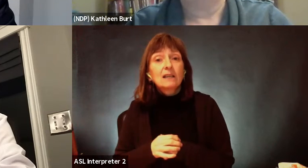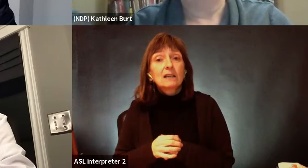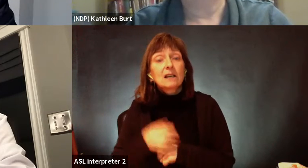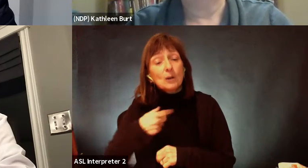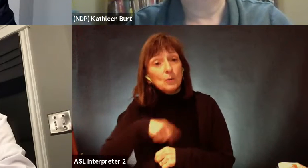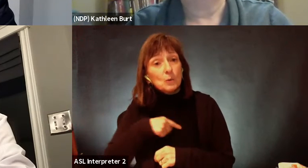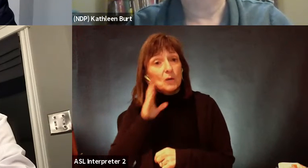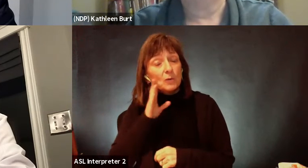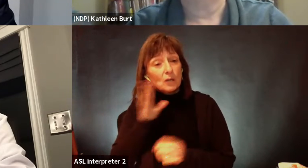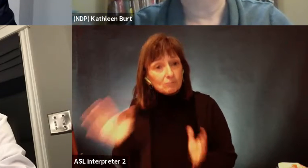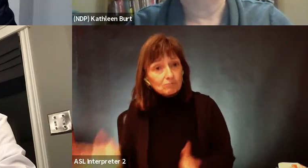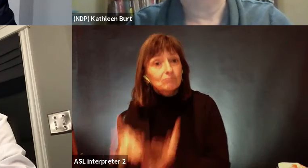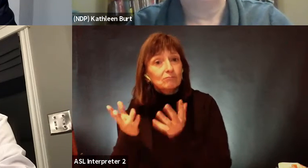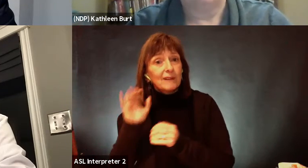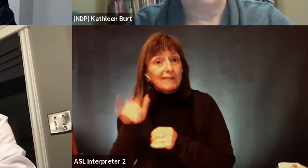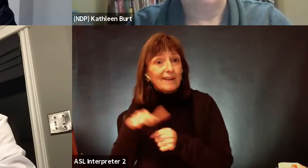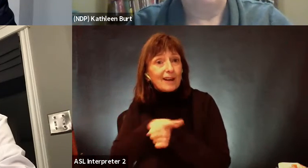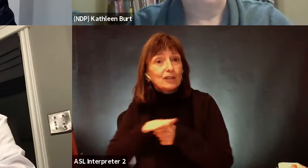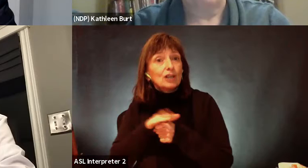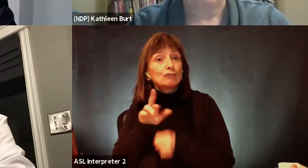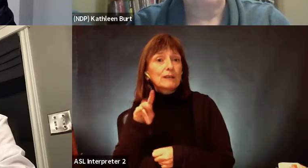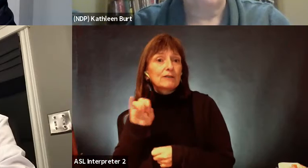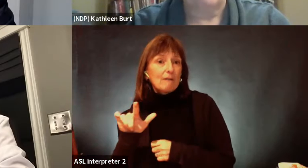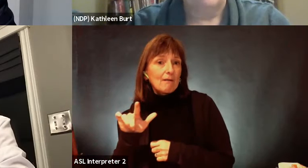to foster that kind of regionalization.